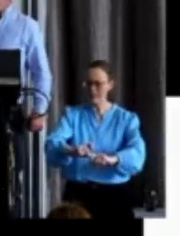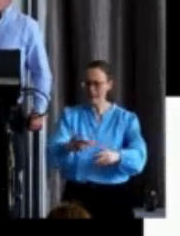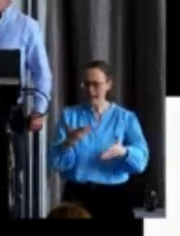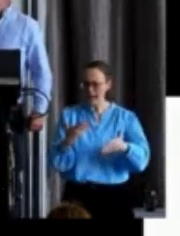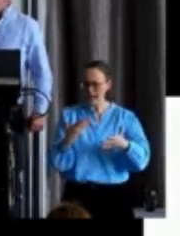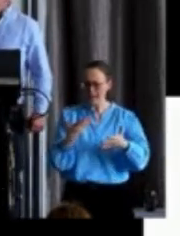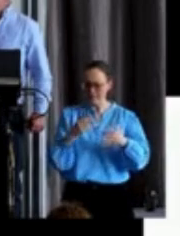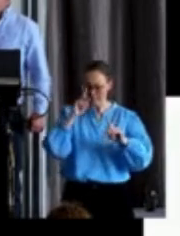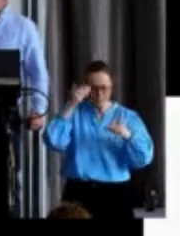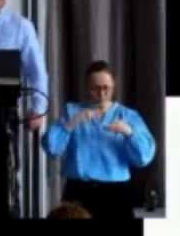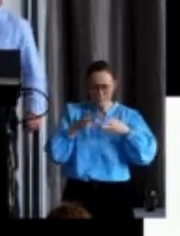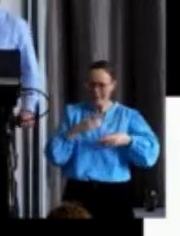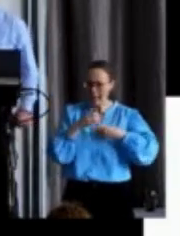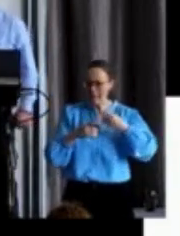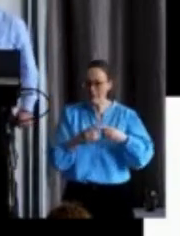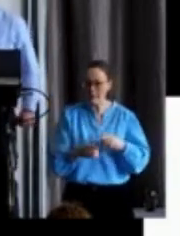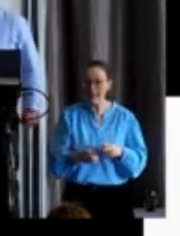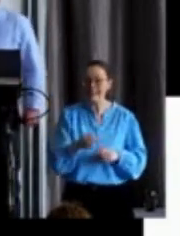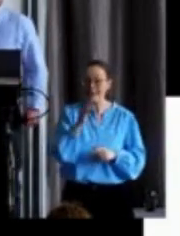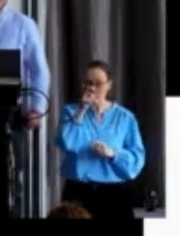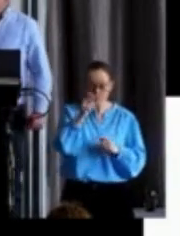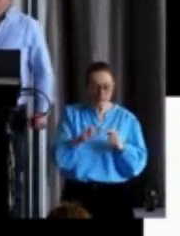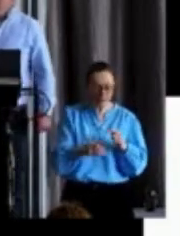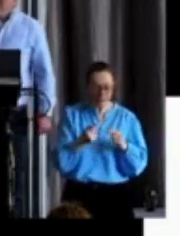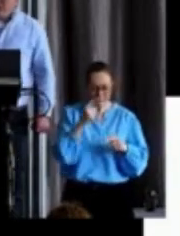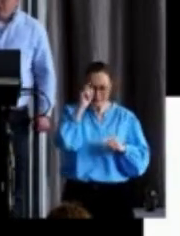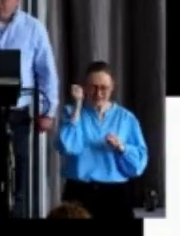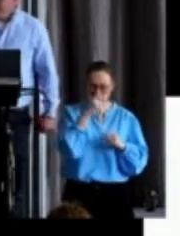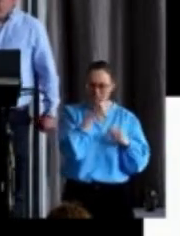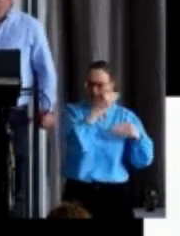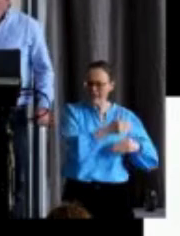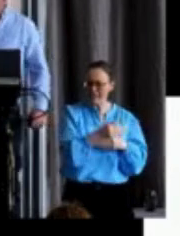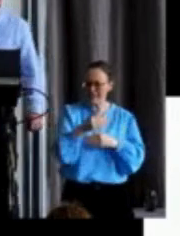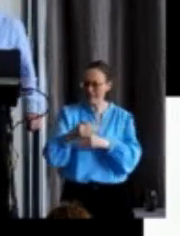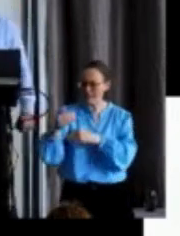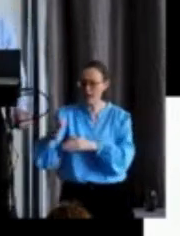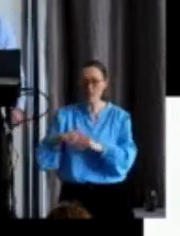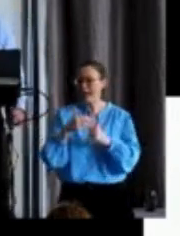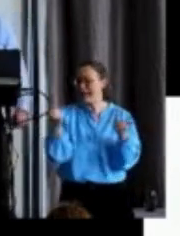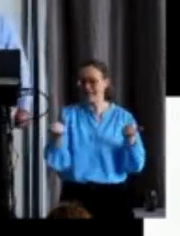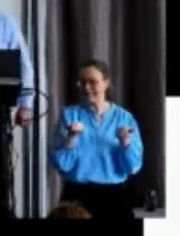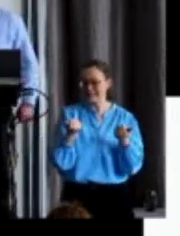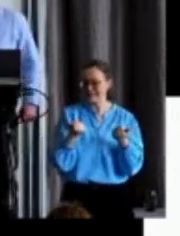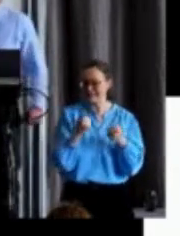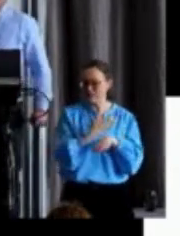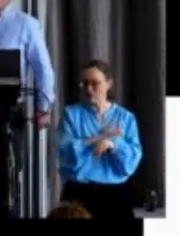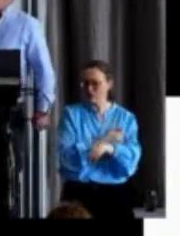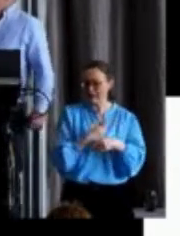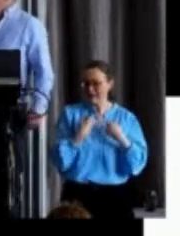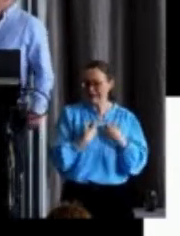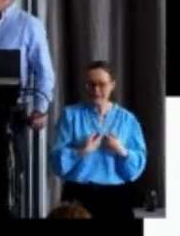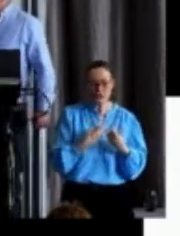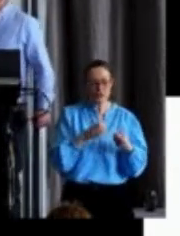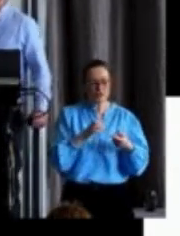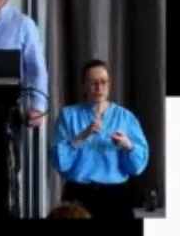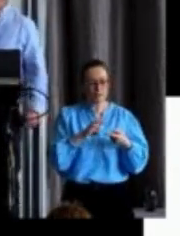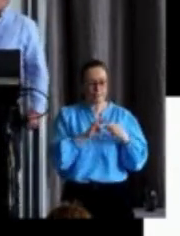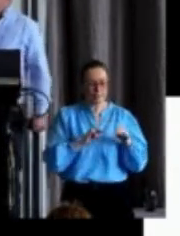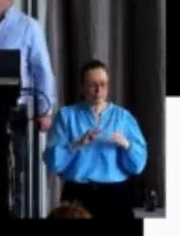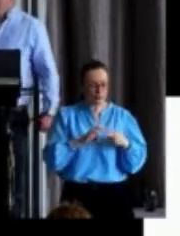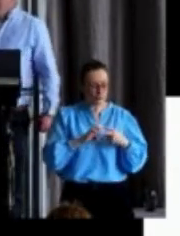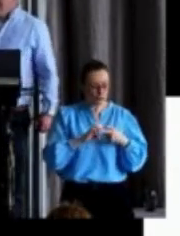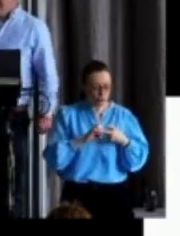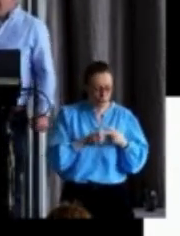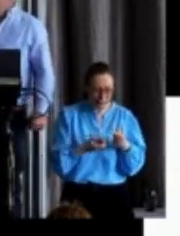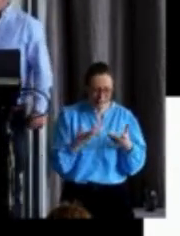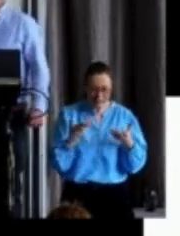is when people are experiencing different phases of their epilepsy or any chronic disease, what people are trying to do is get